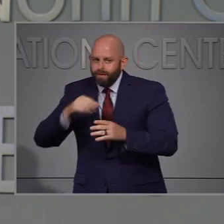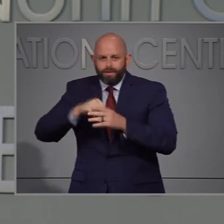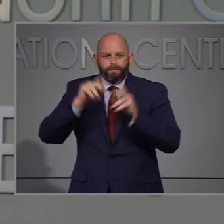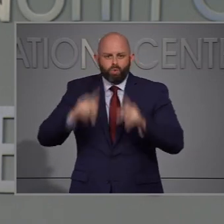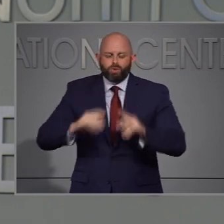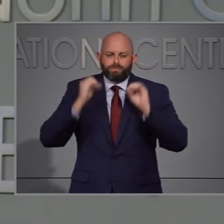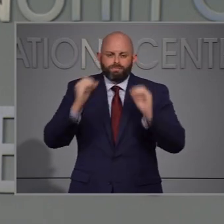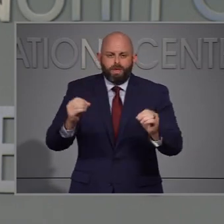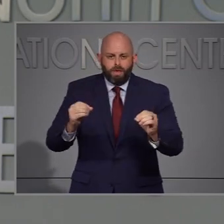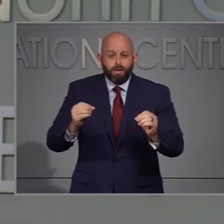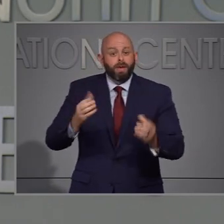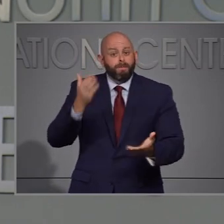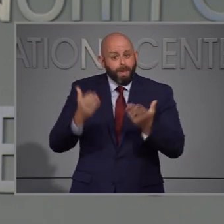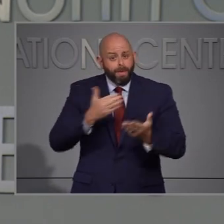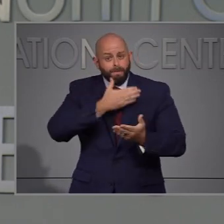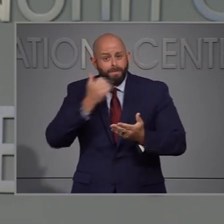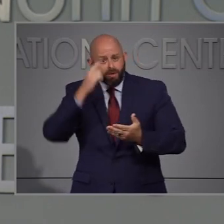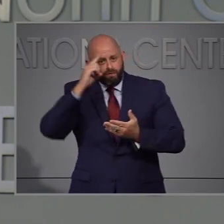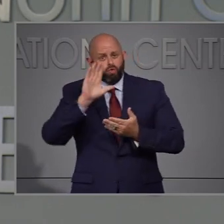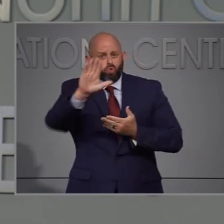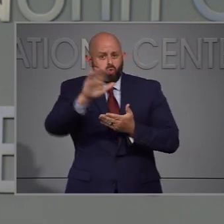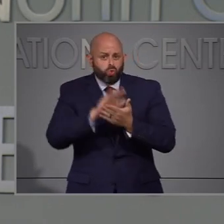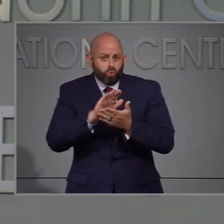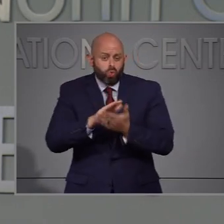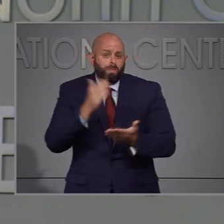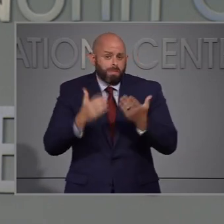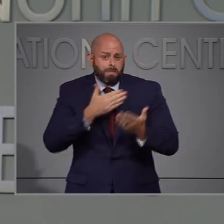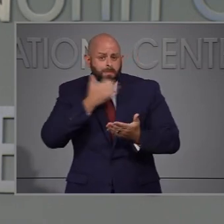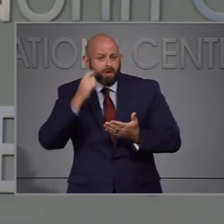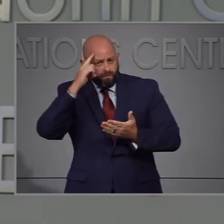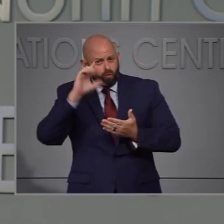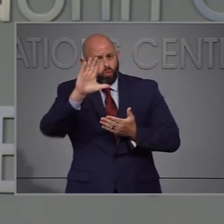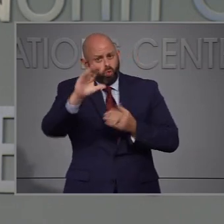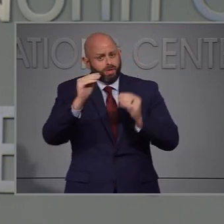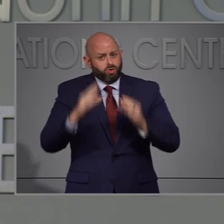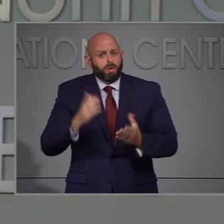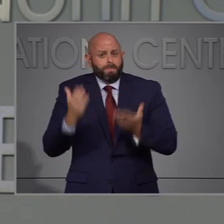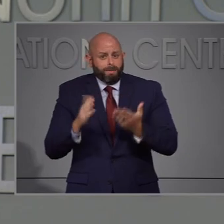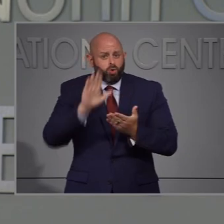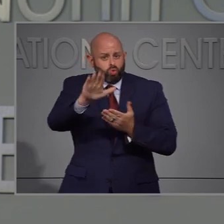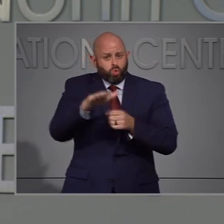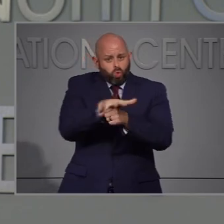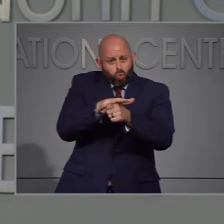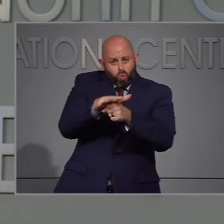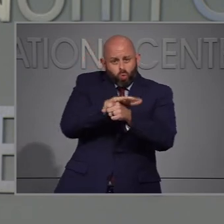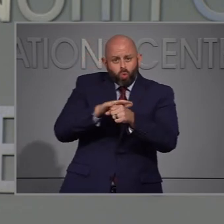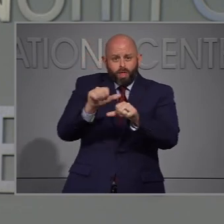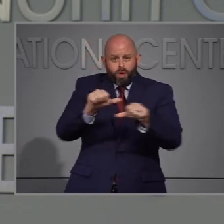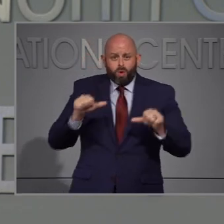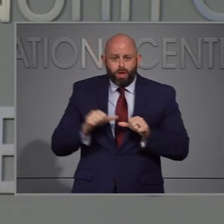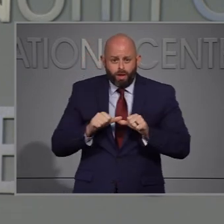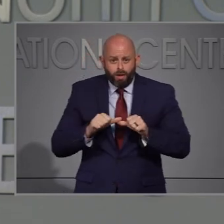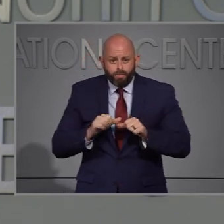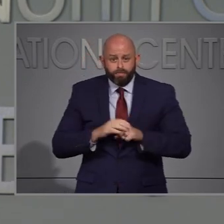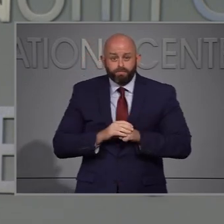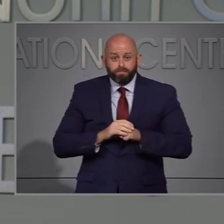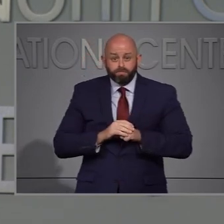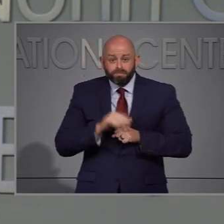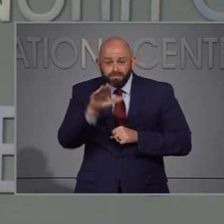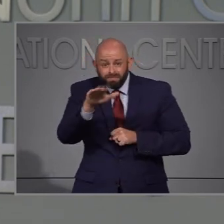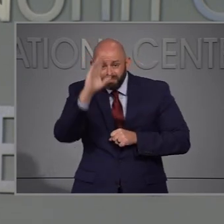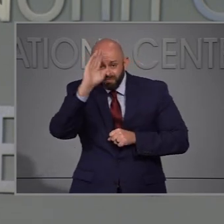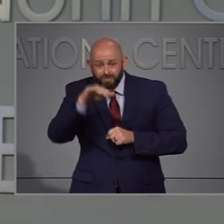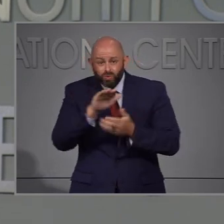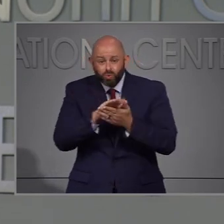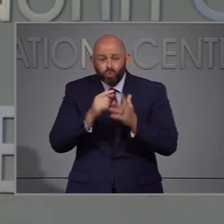teachers in that area. But let me be clear. The start of school is a month away for most